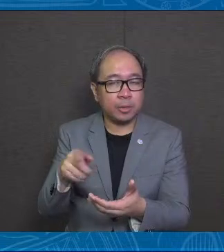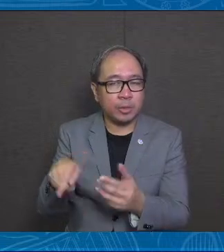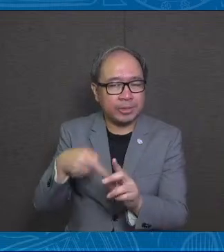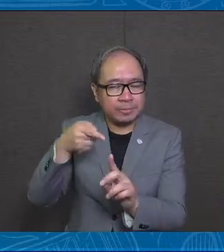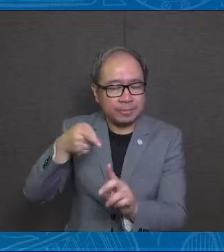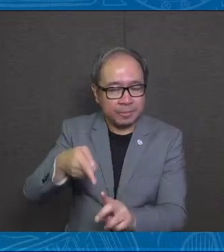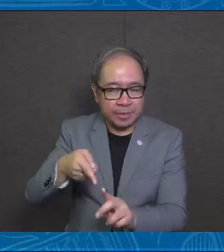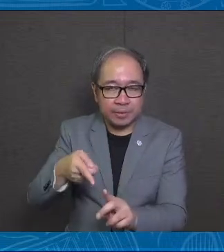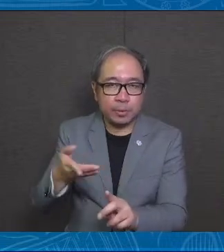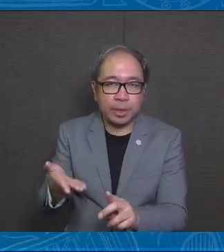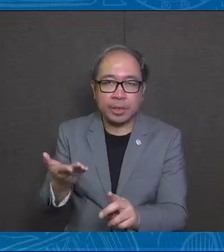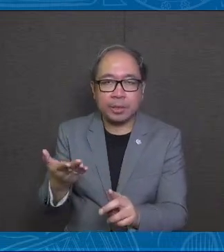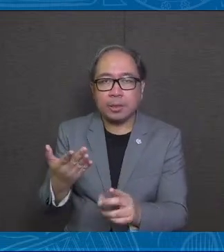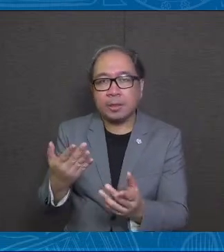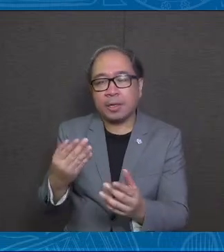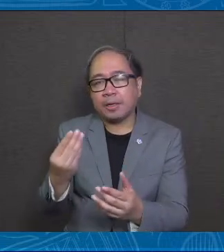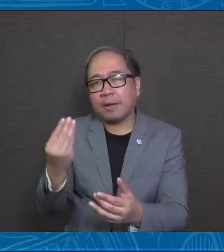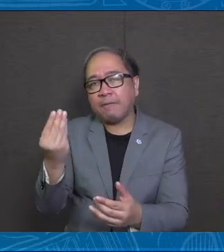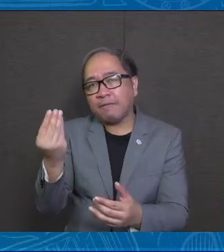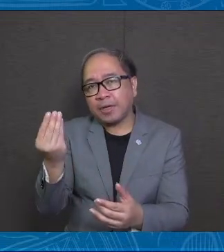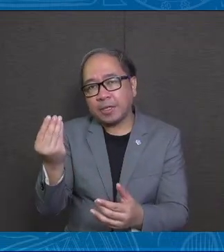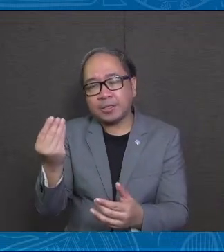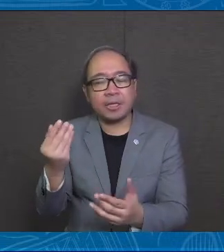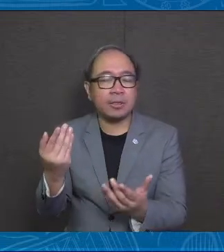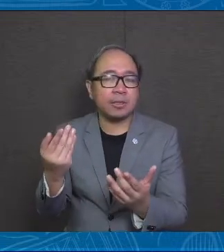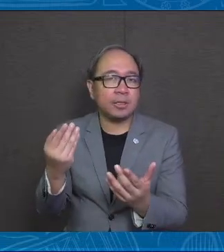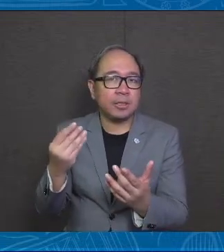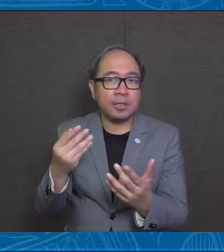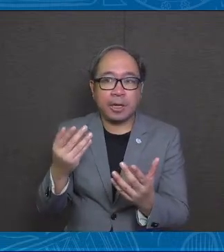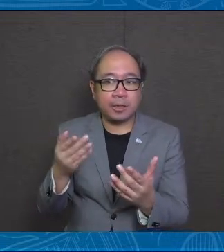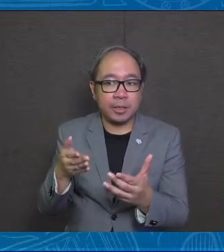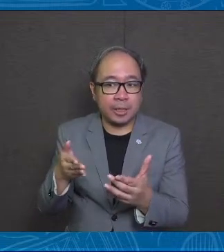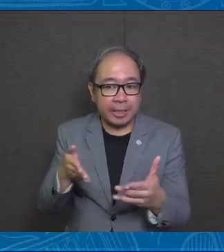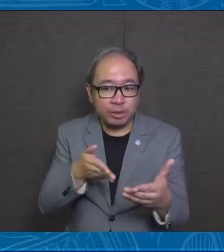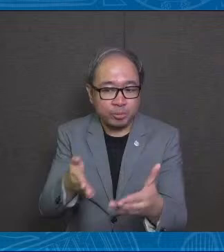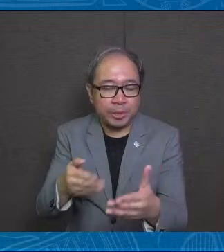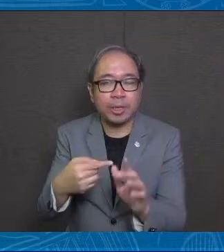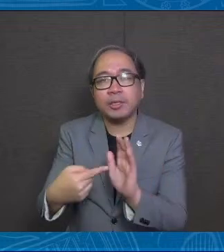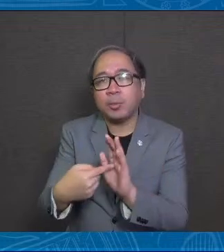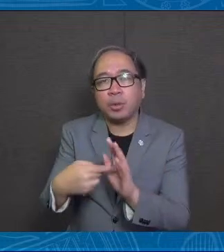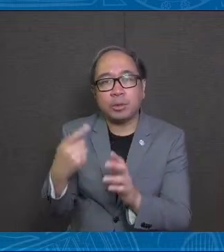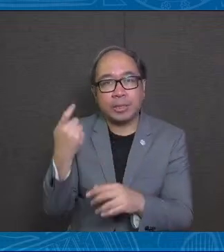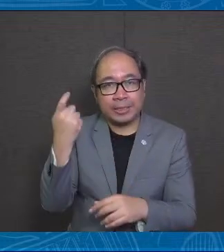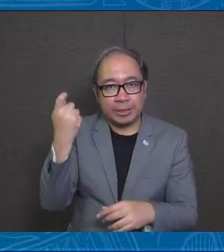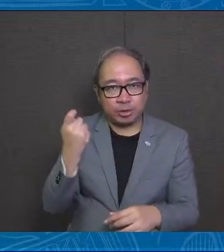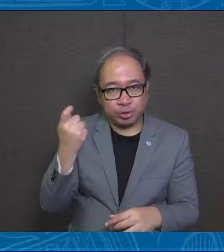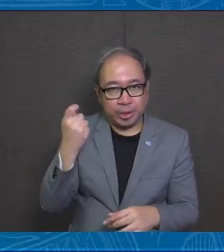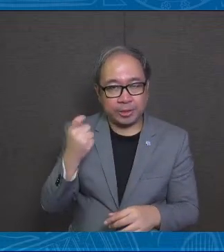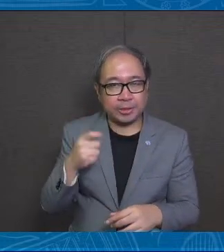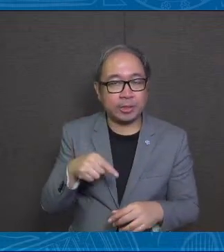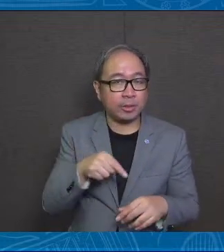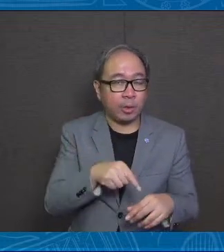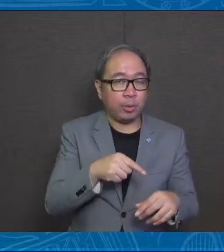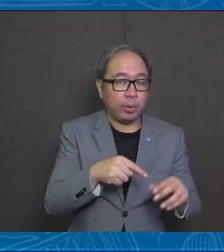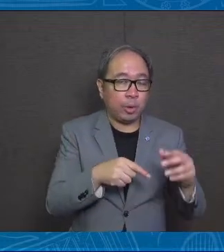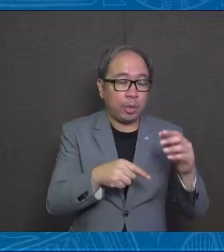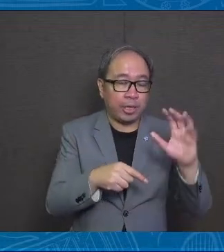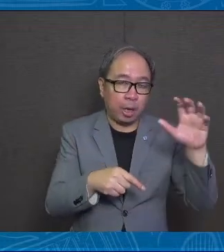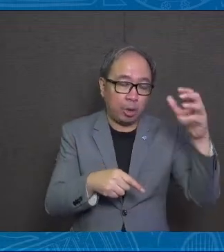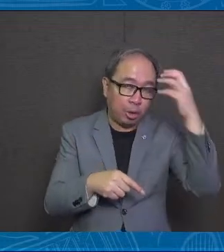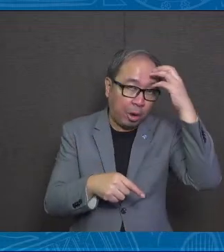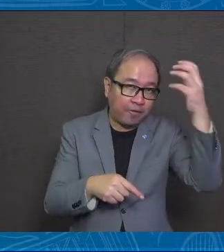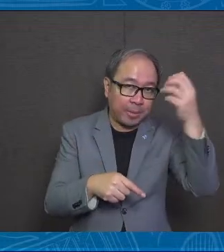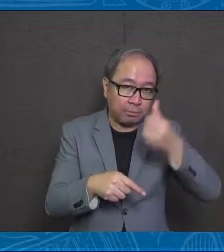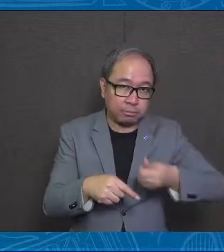risk financing instruments, for example, the parametric insurance. You mentioned something about the link between local governments and central governments. I'll come back to you on that